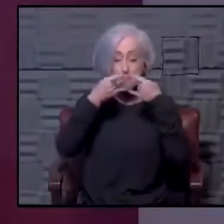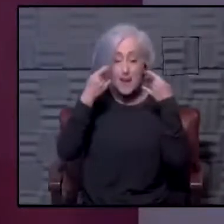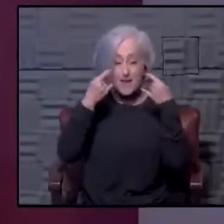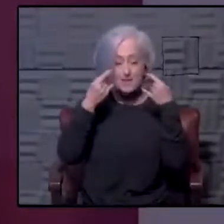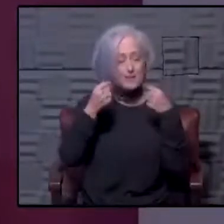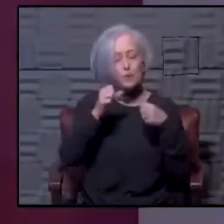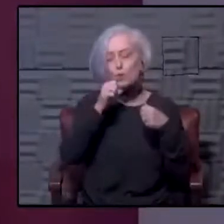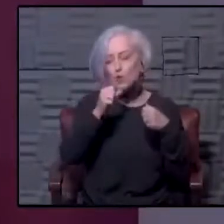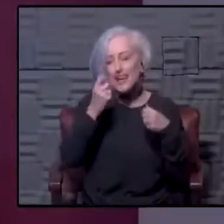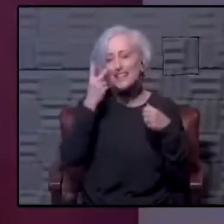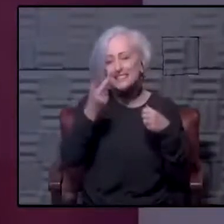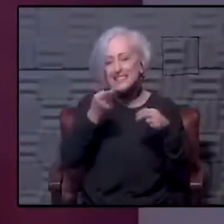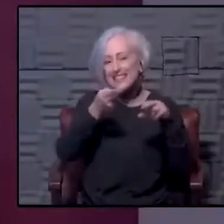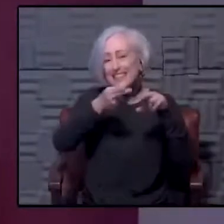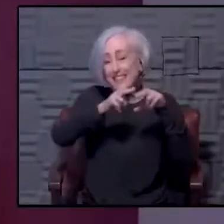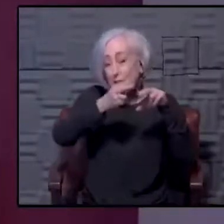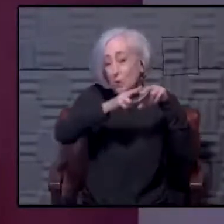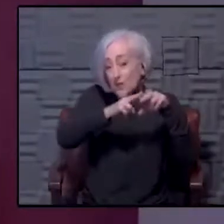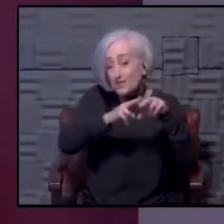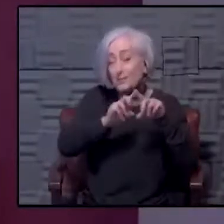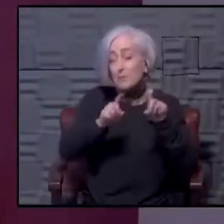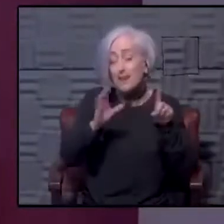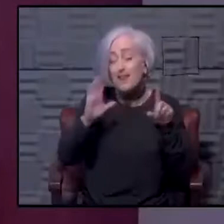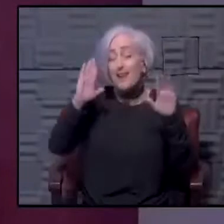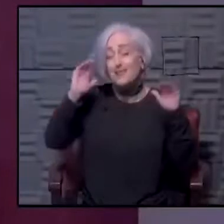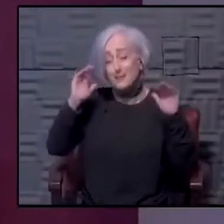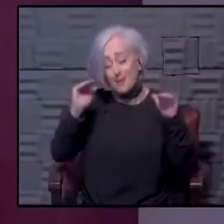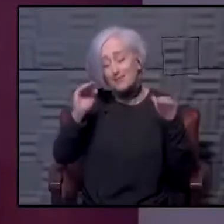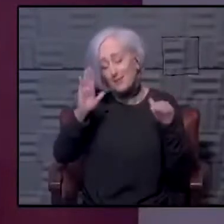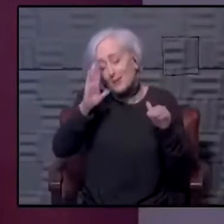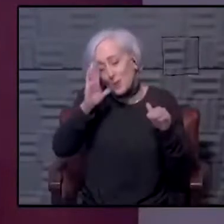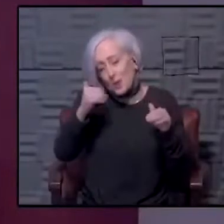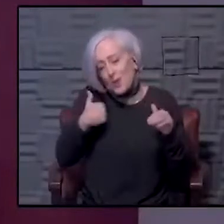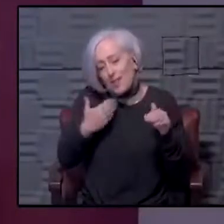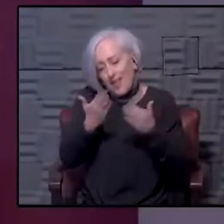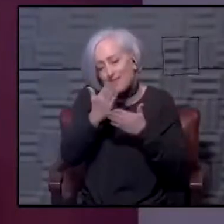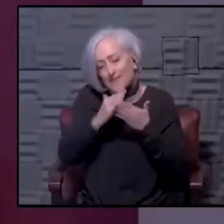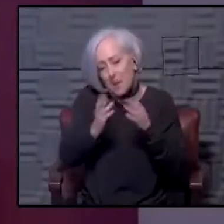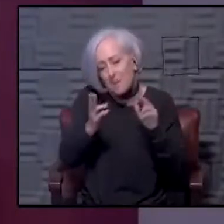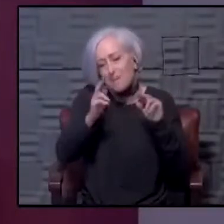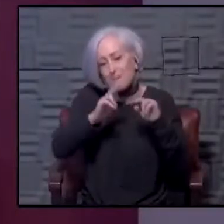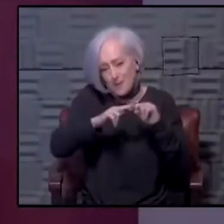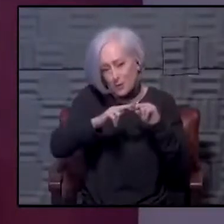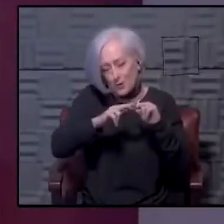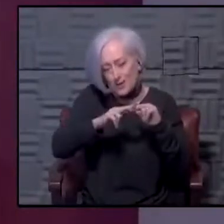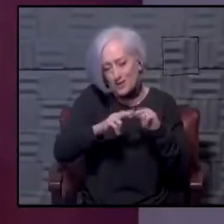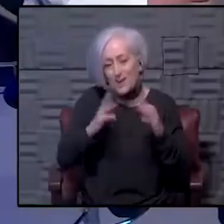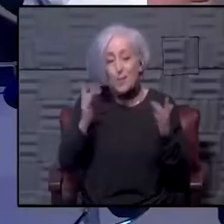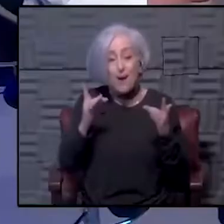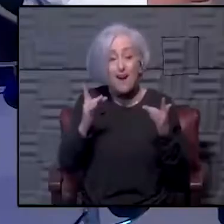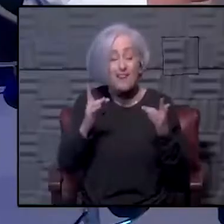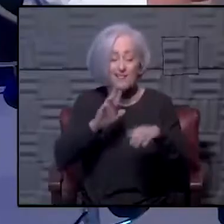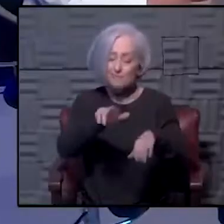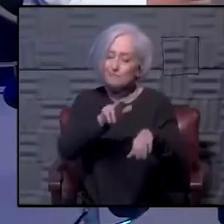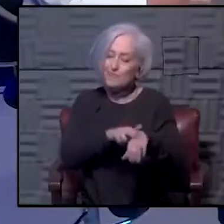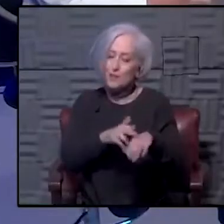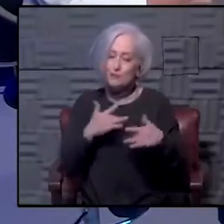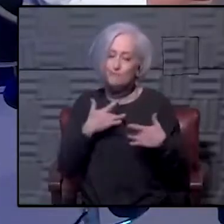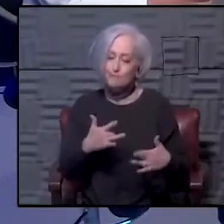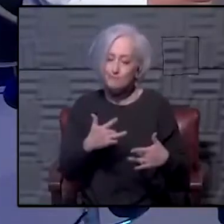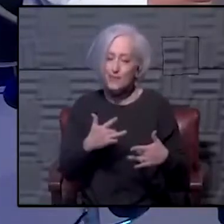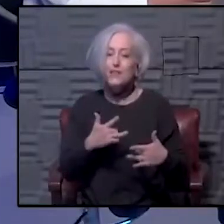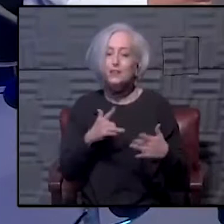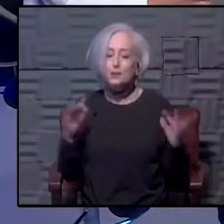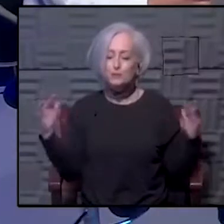think there probably will be a little bit, just because our human nature is that we like to get together during those big games. Yeah, I mean, I think that's